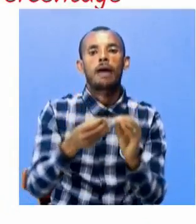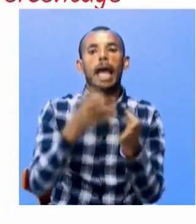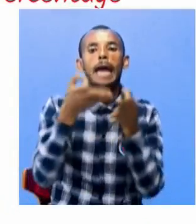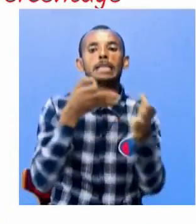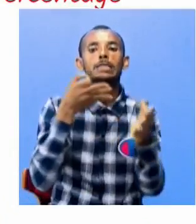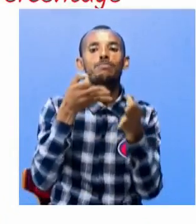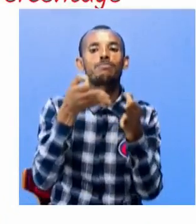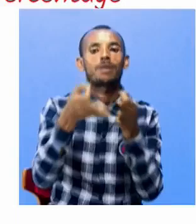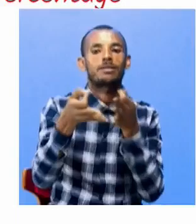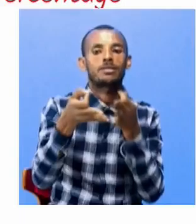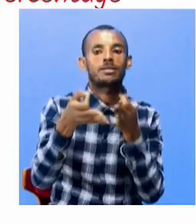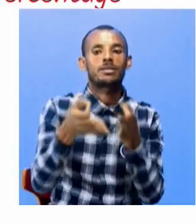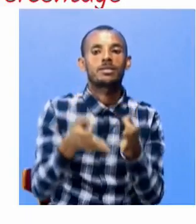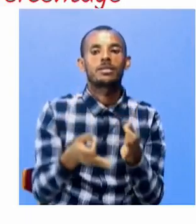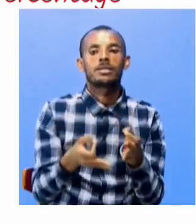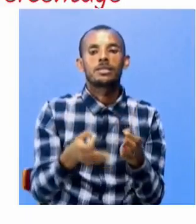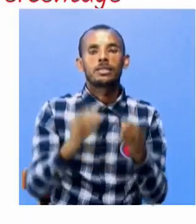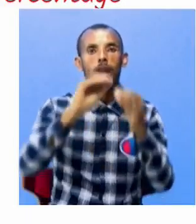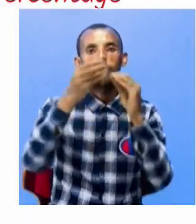expressed